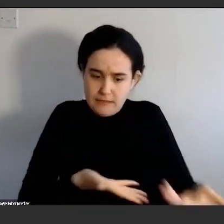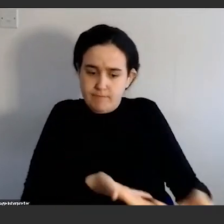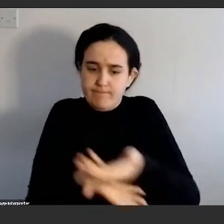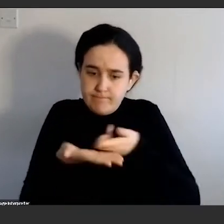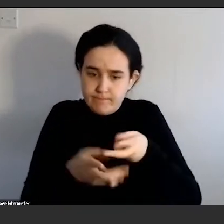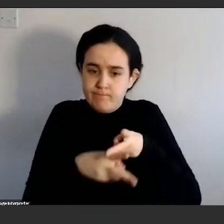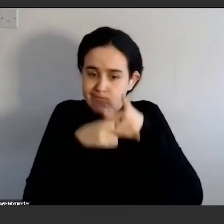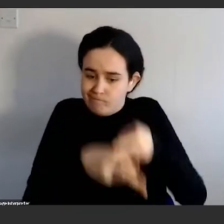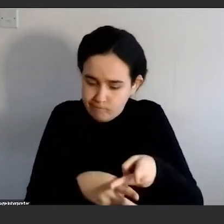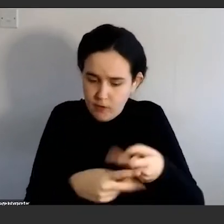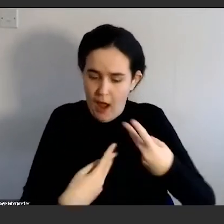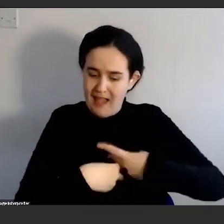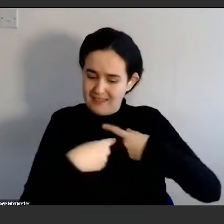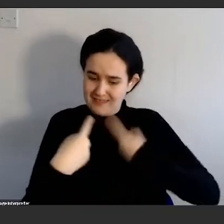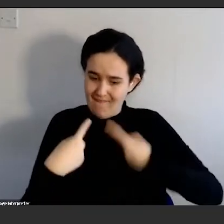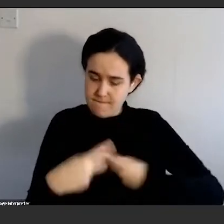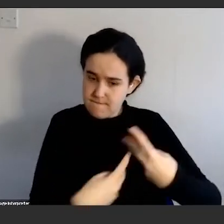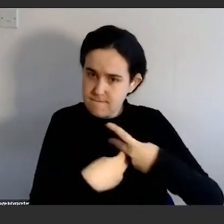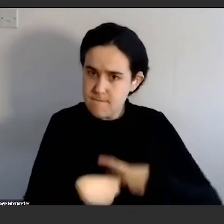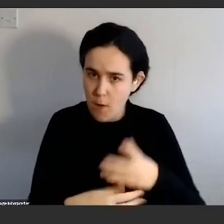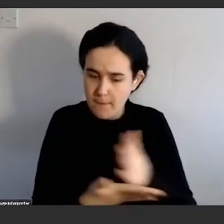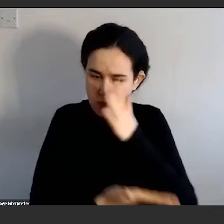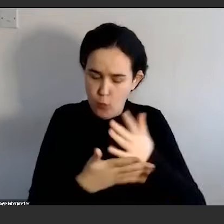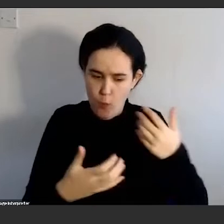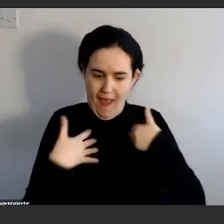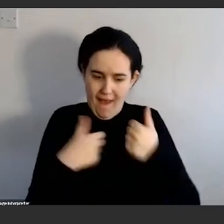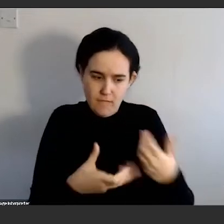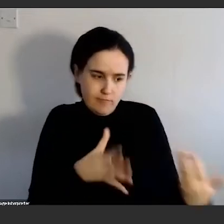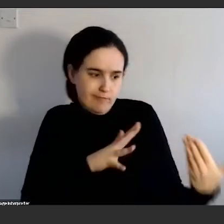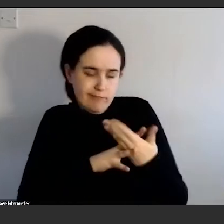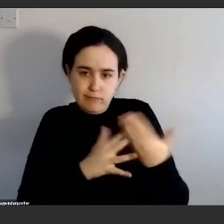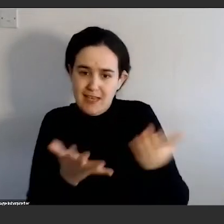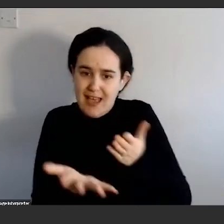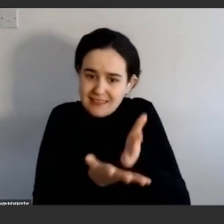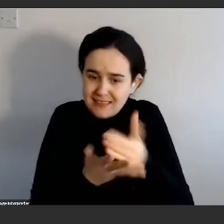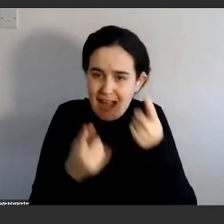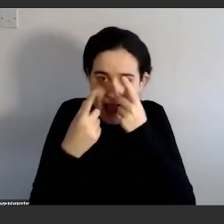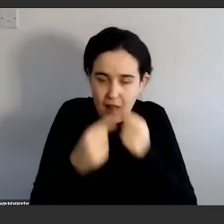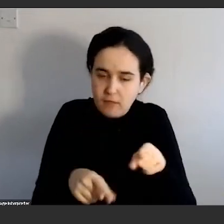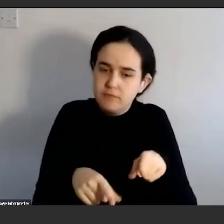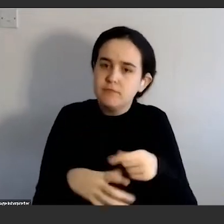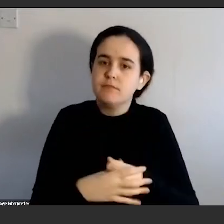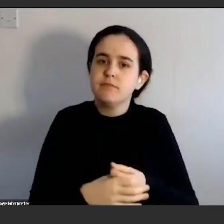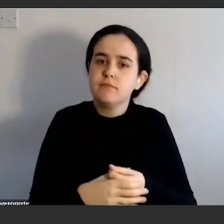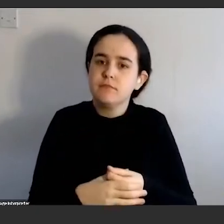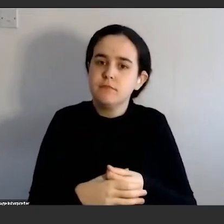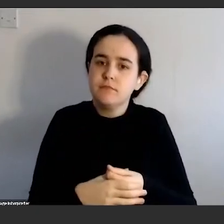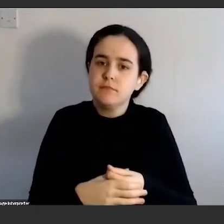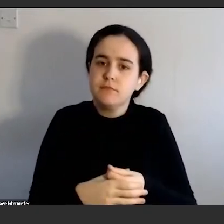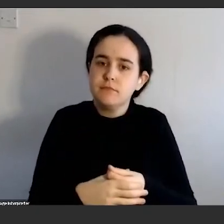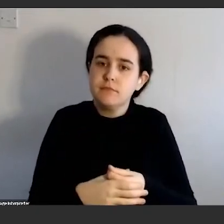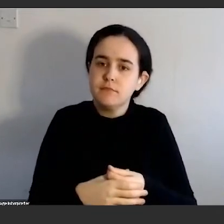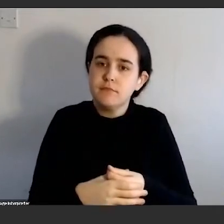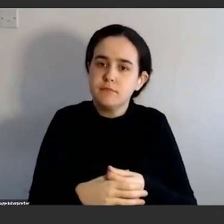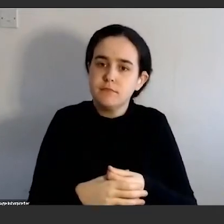Now, more than ever, if we want to be ready for a new pandemic,